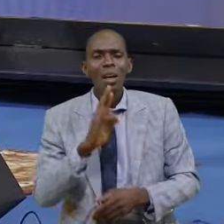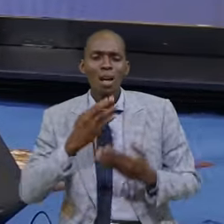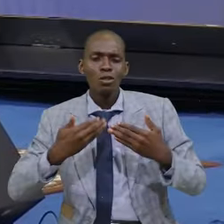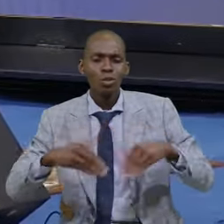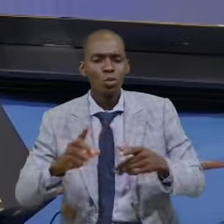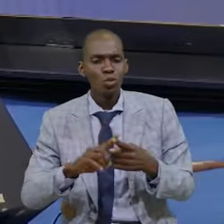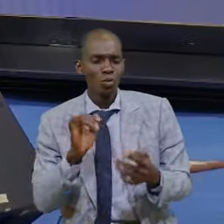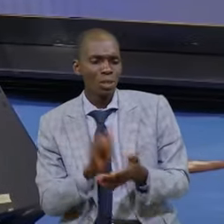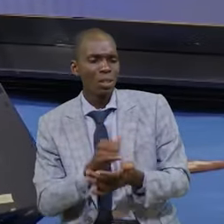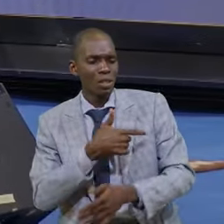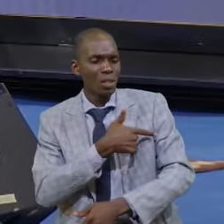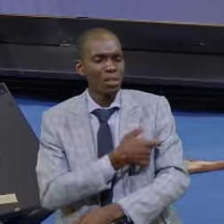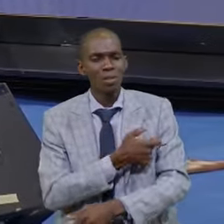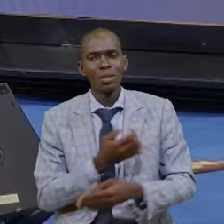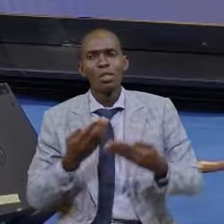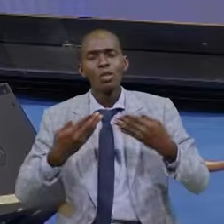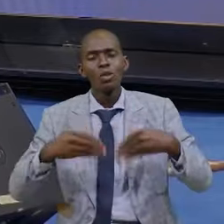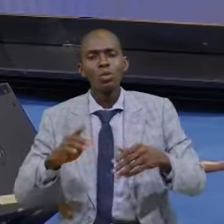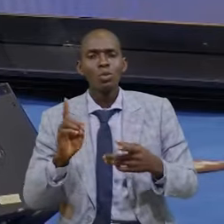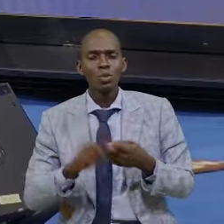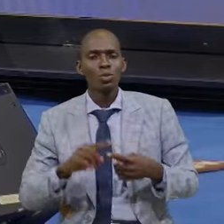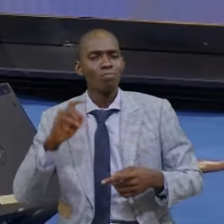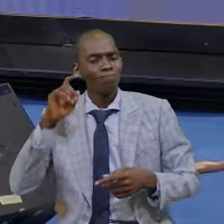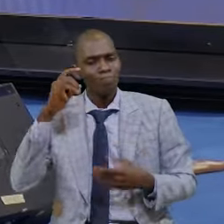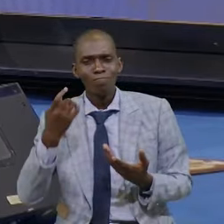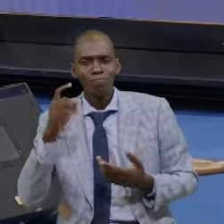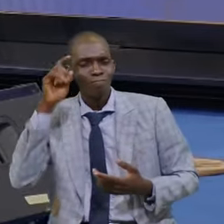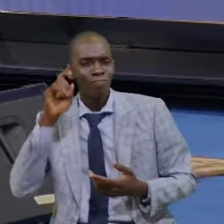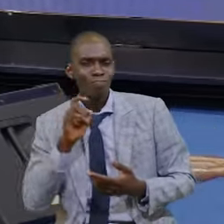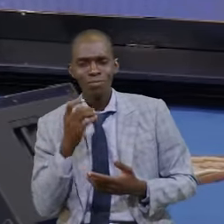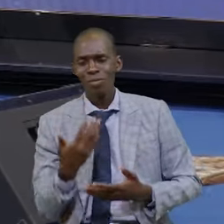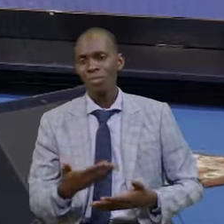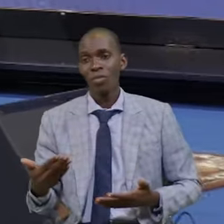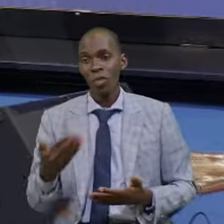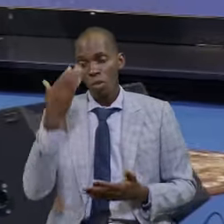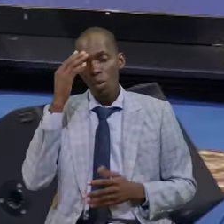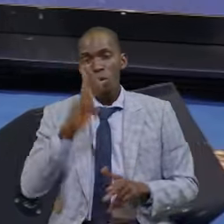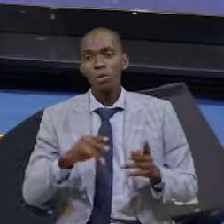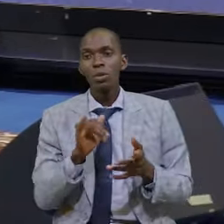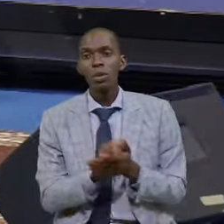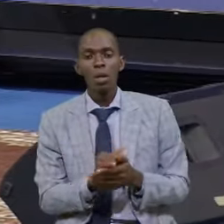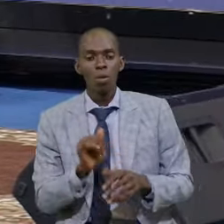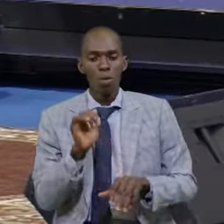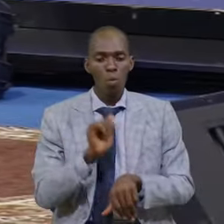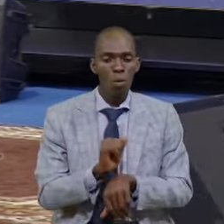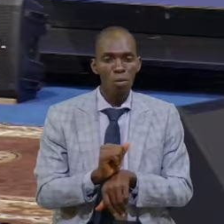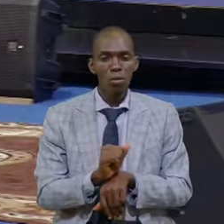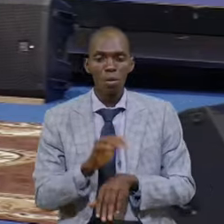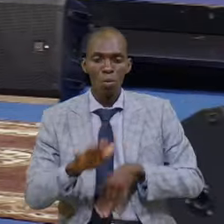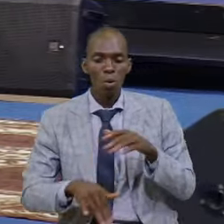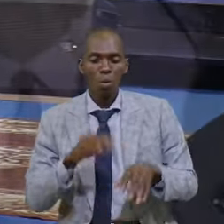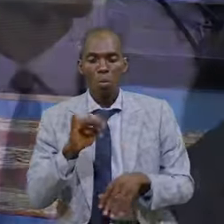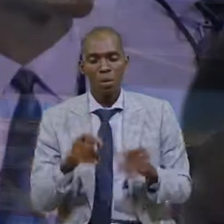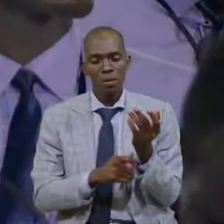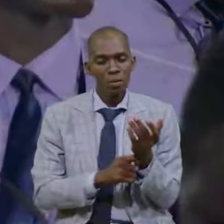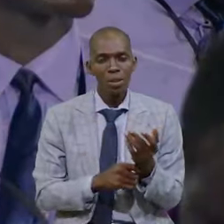substance, sold to sensuality. You know, the people who walk by the flesh, who live by the flesh, adultery